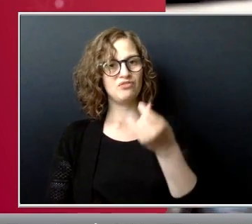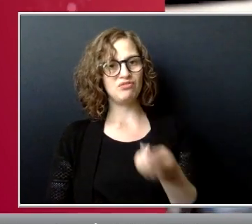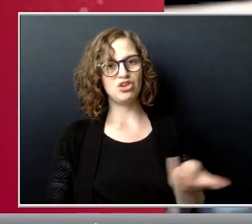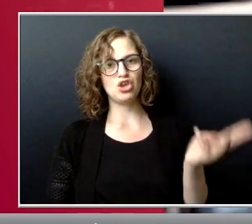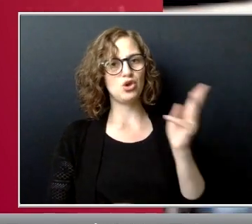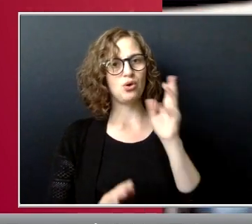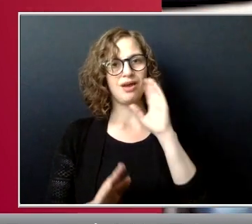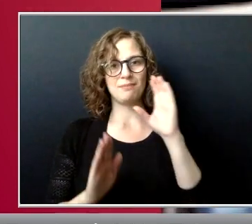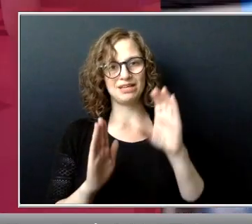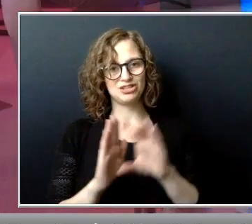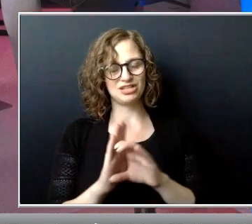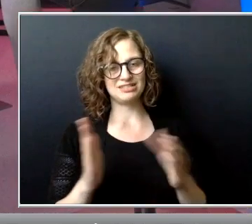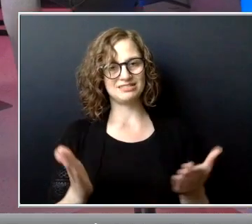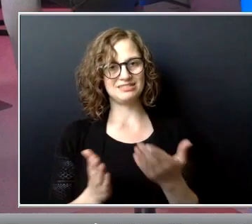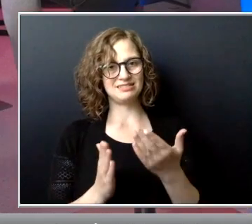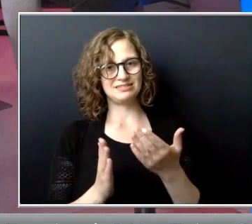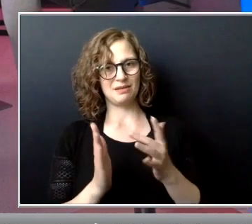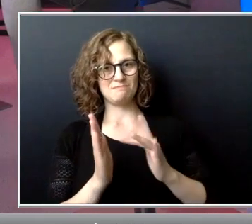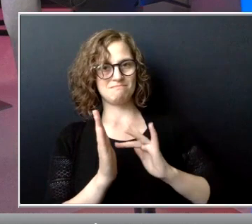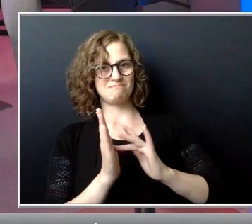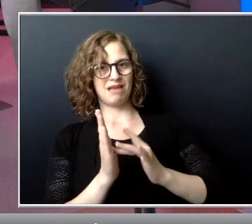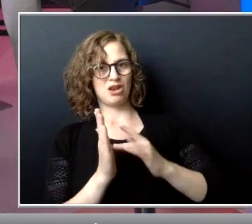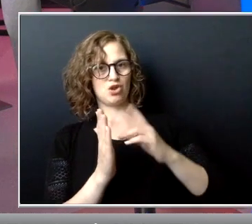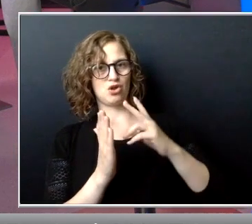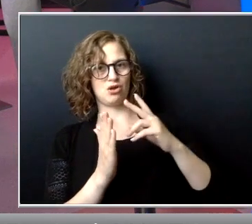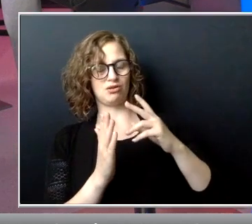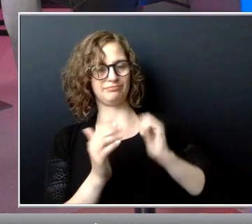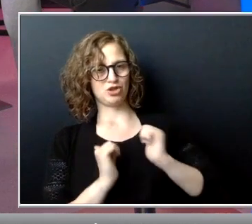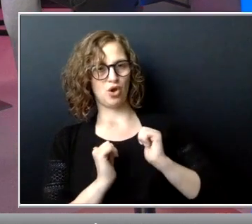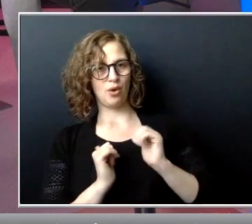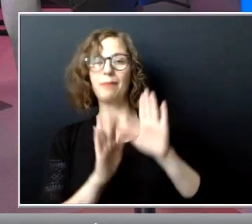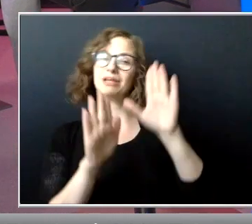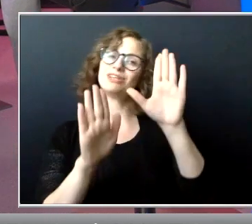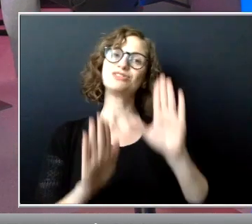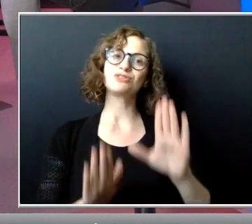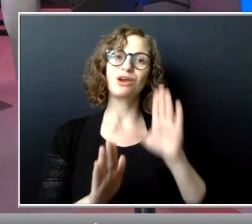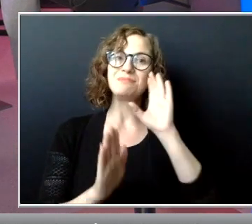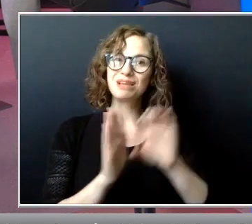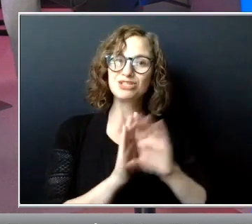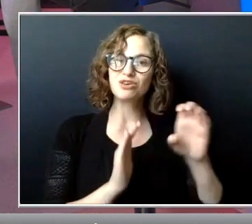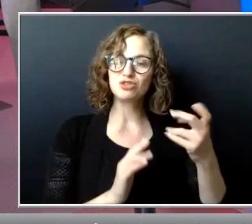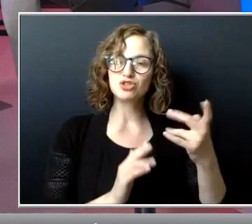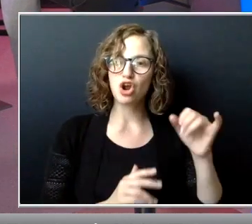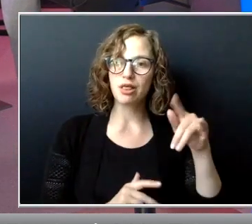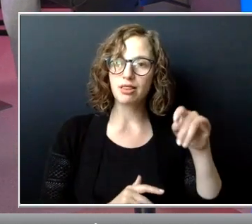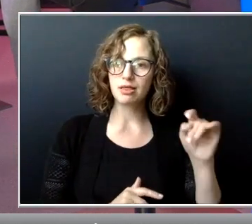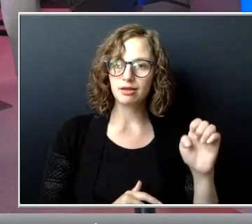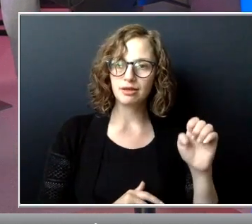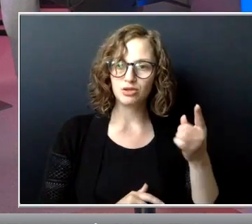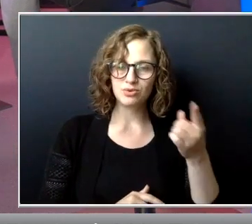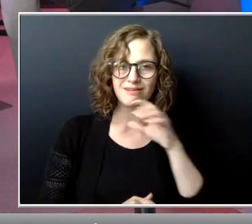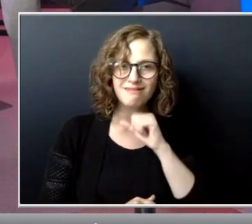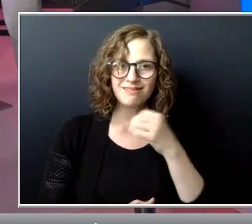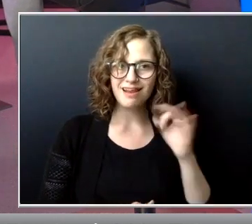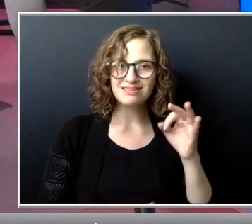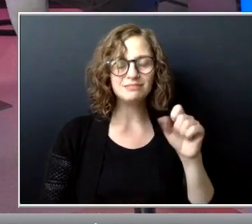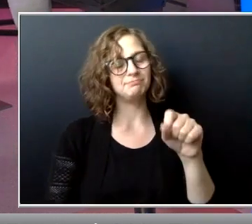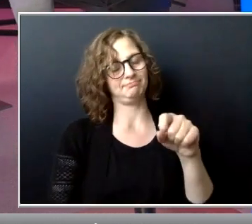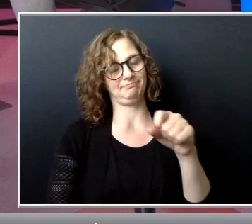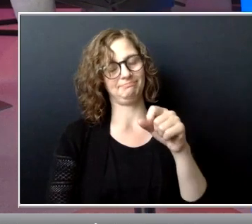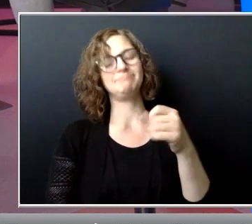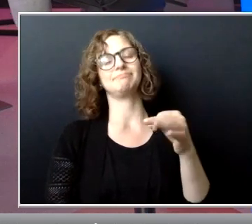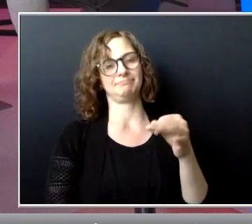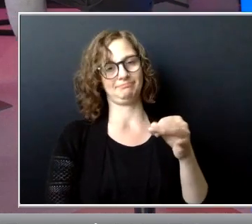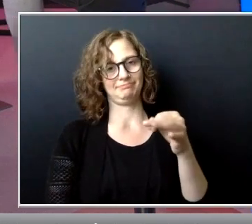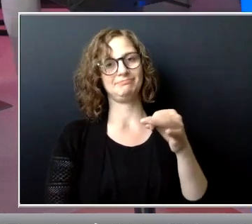think everybody can understand. Well, this is a great picture of Charlotte in the hospital. That was when you were 19? Yes, that was when I was 19. Yep, almost 10